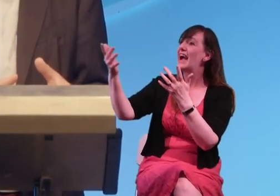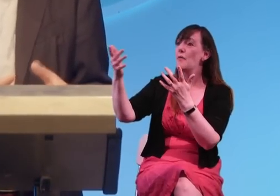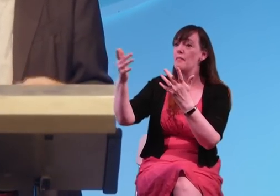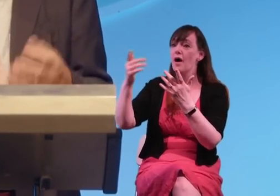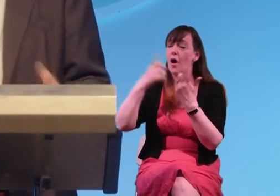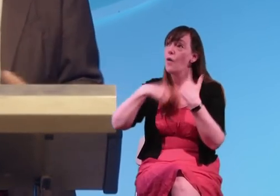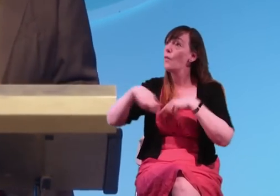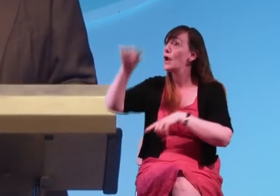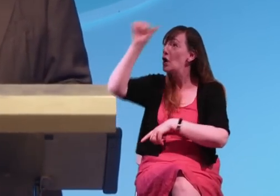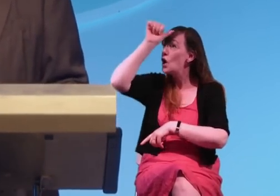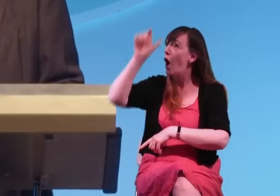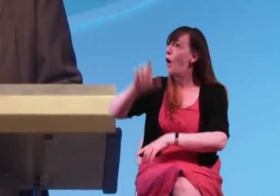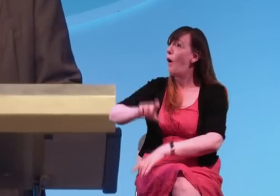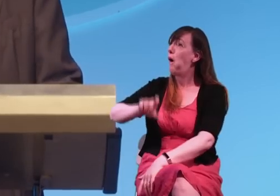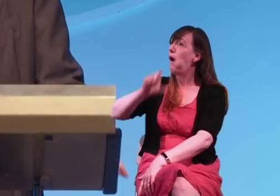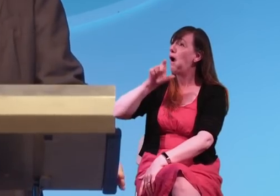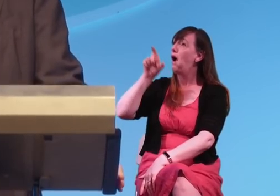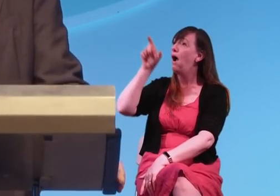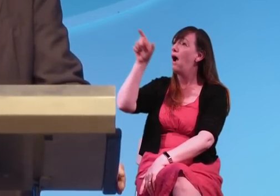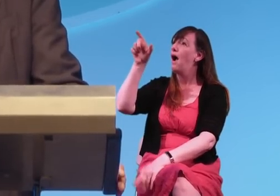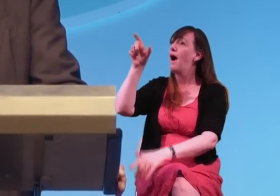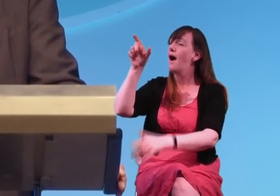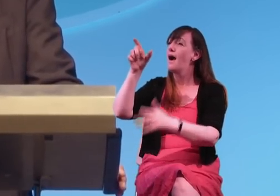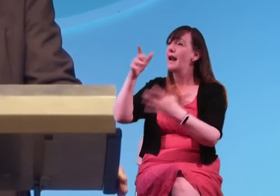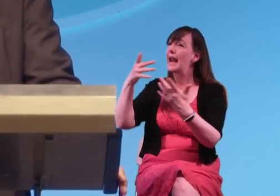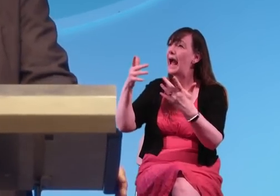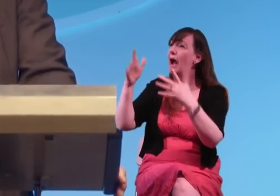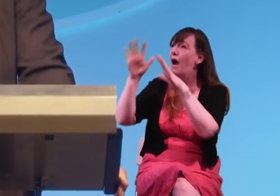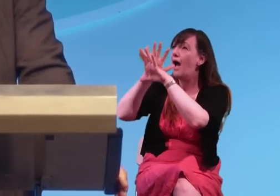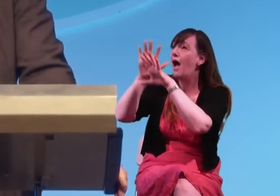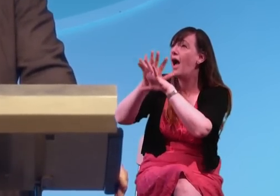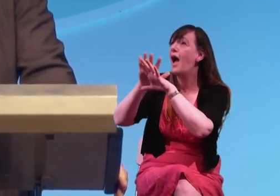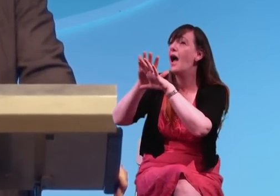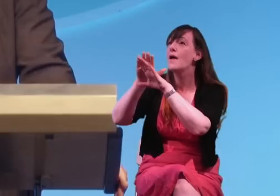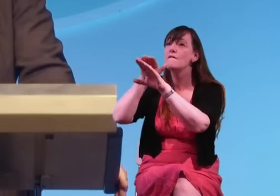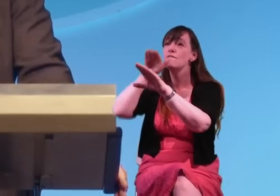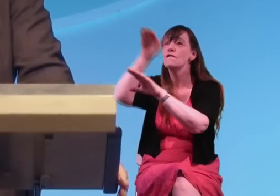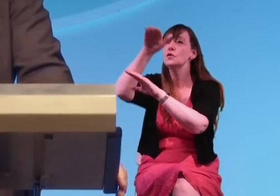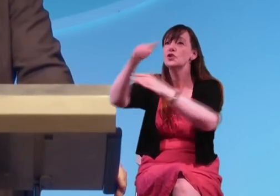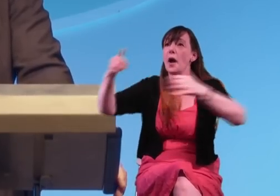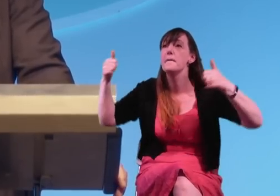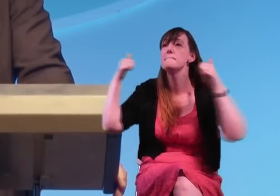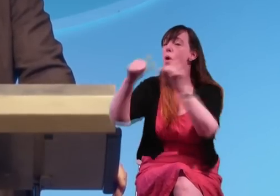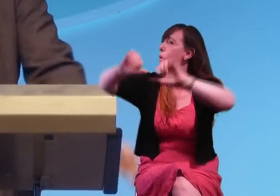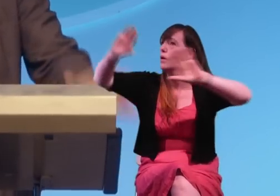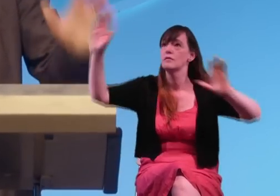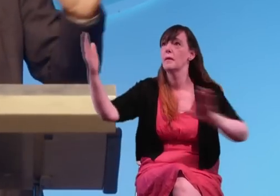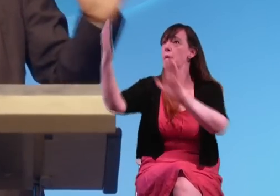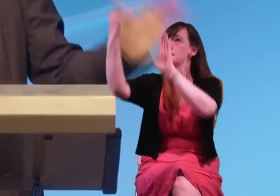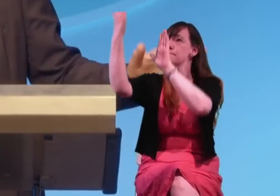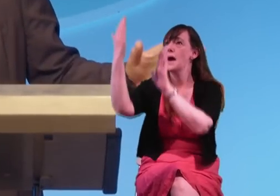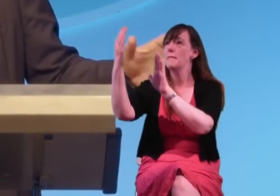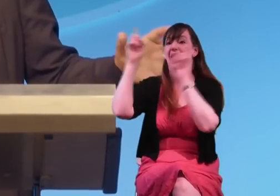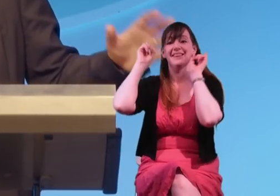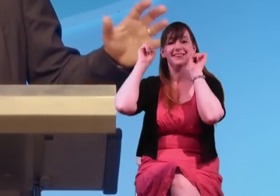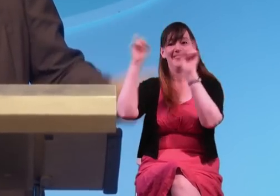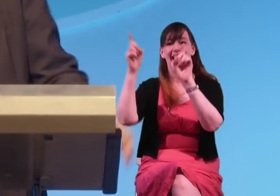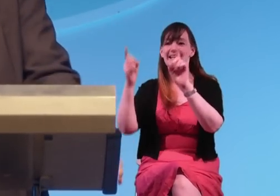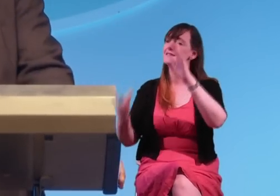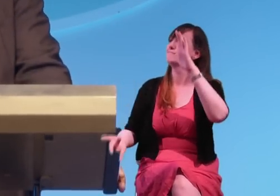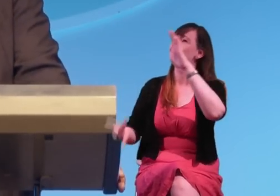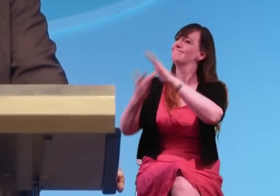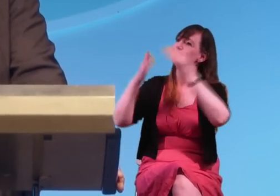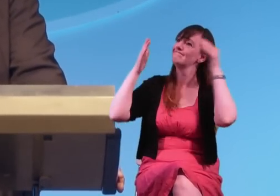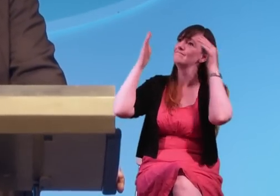were, in temporal terms, we will know then one day. And this is the story that is an overarching story that